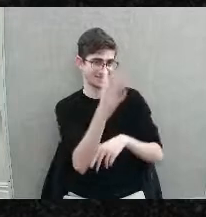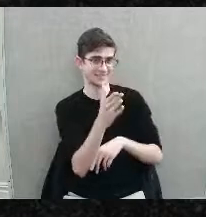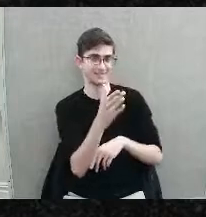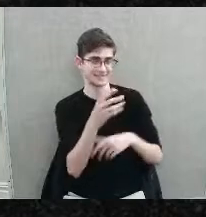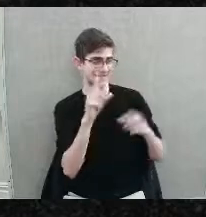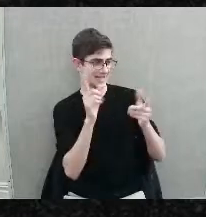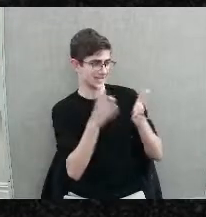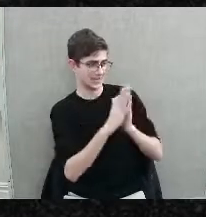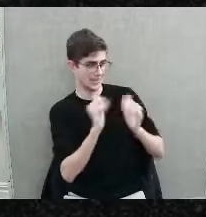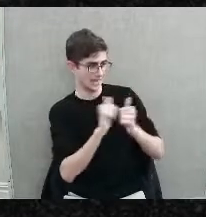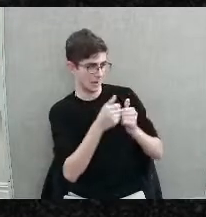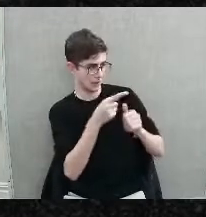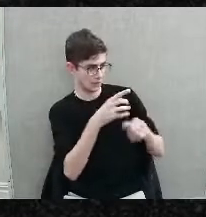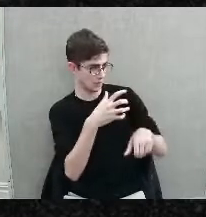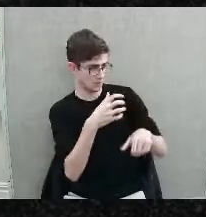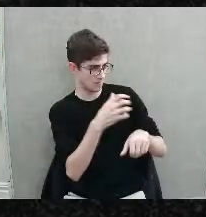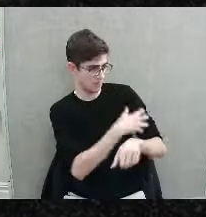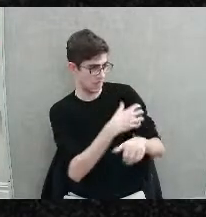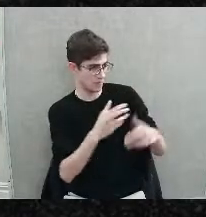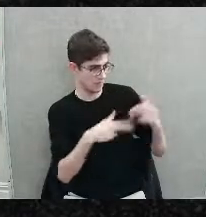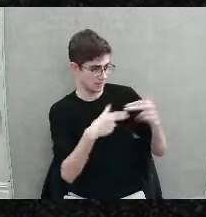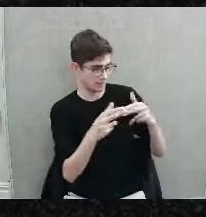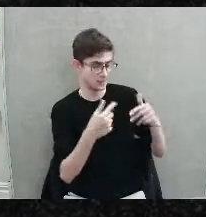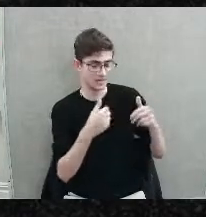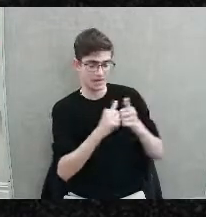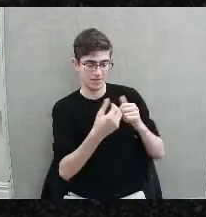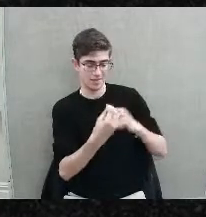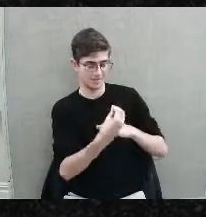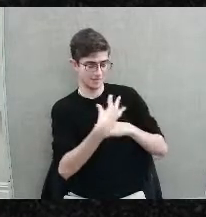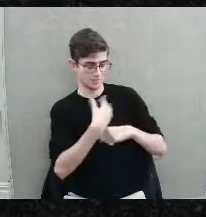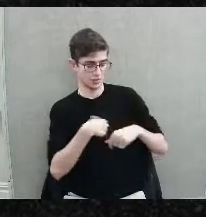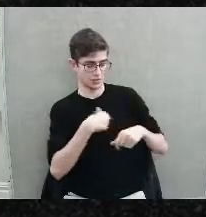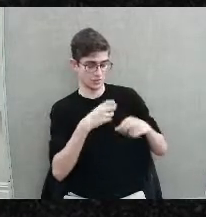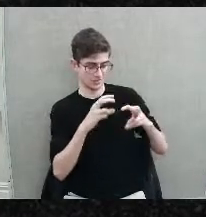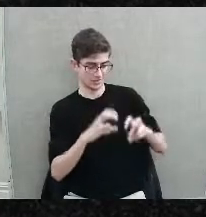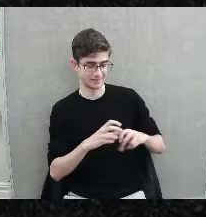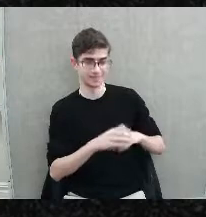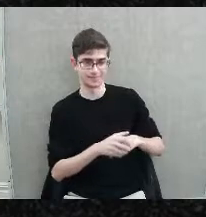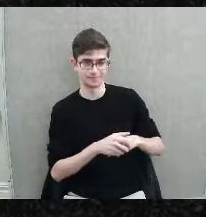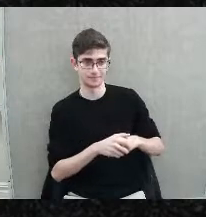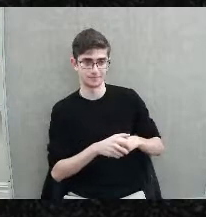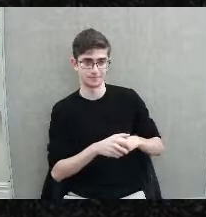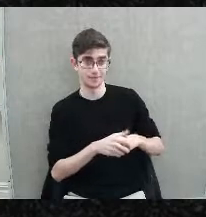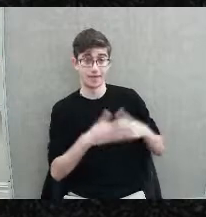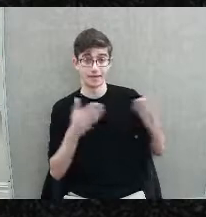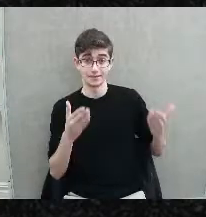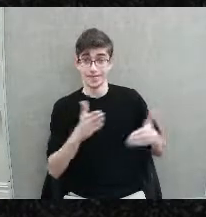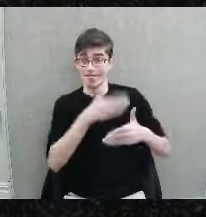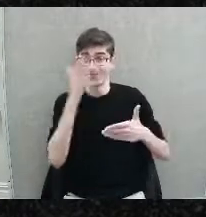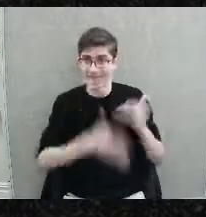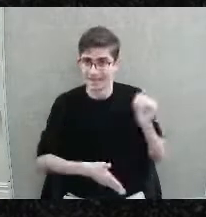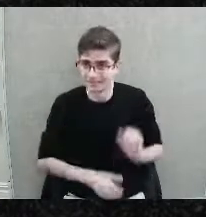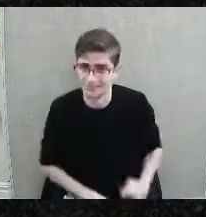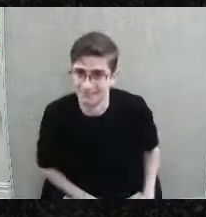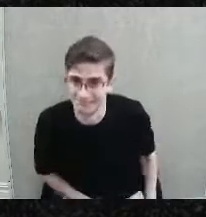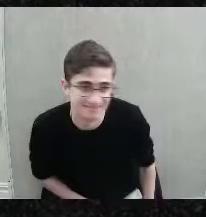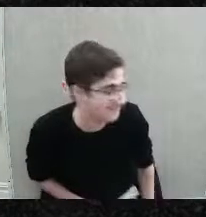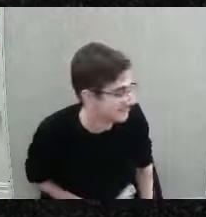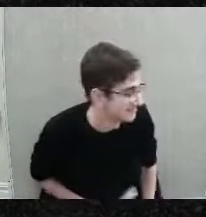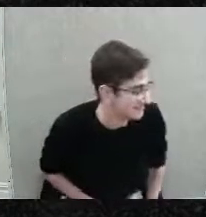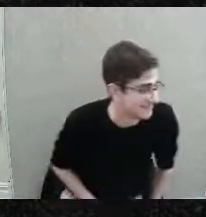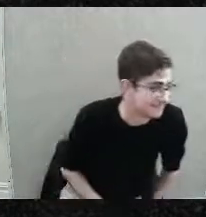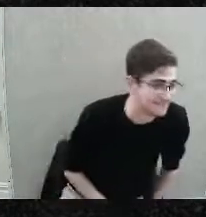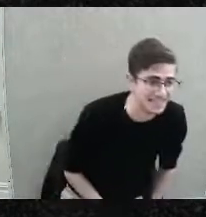power and how our analysis could be changed by that. So that's and the end of the book.